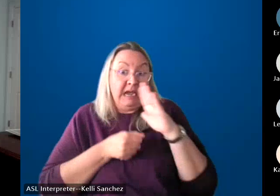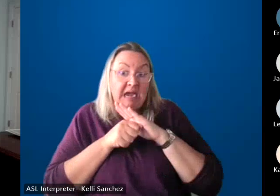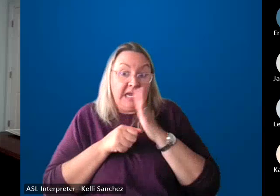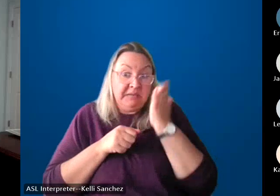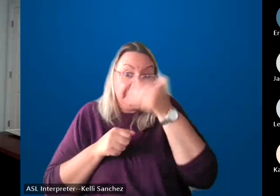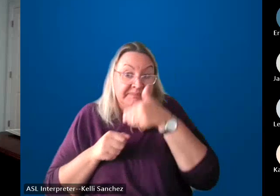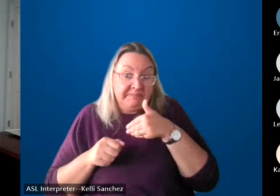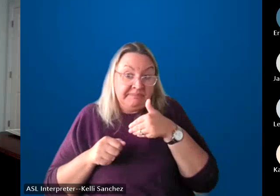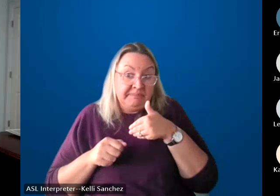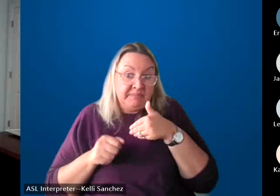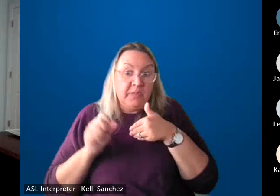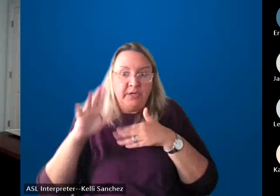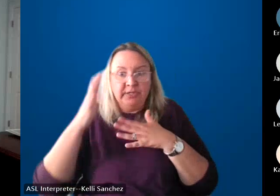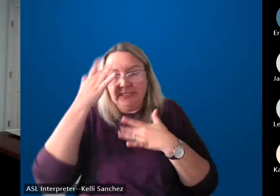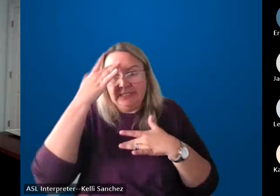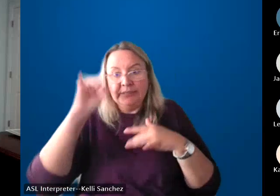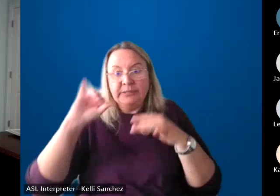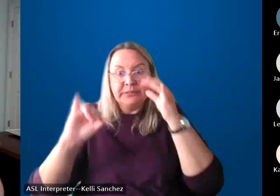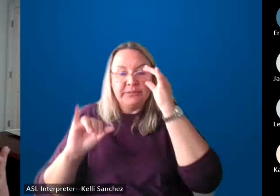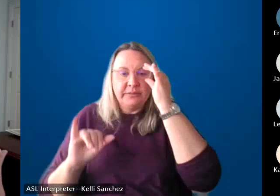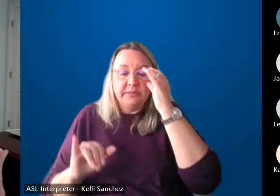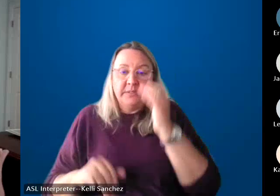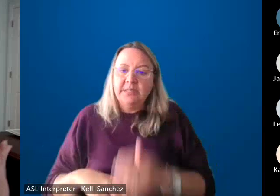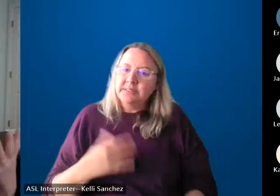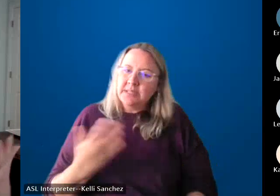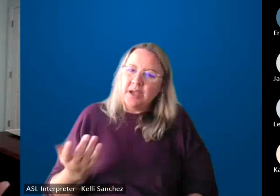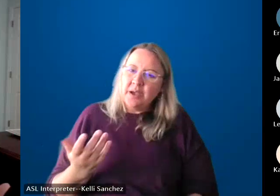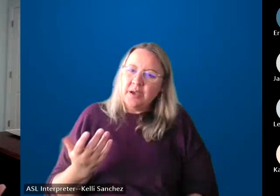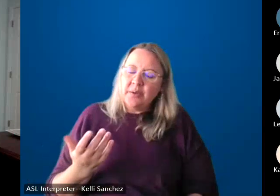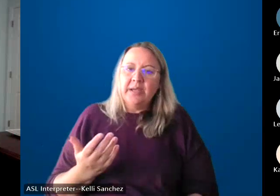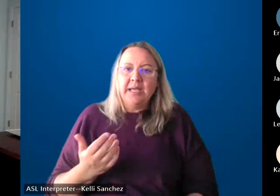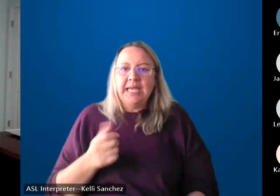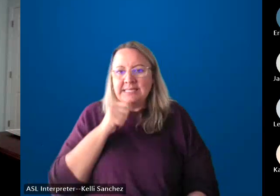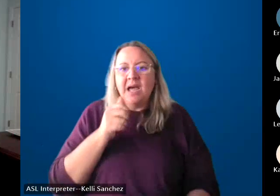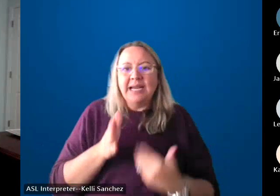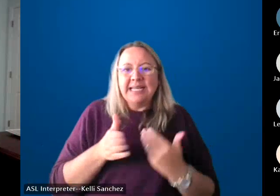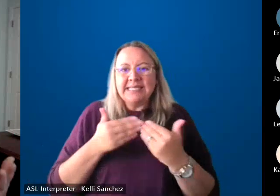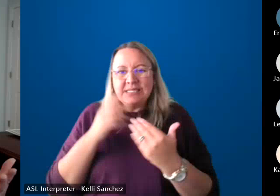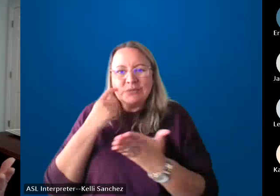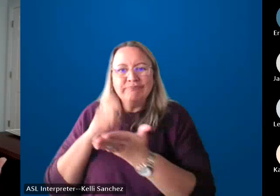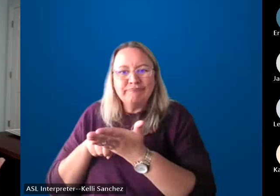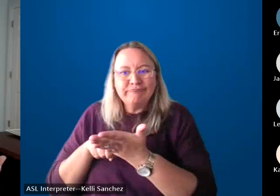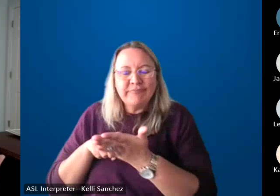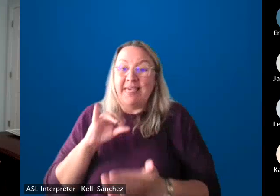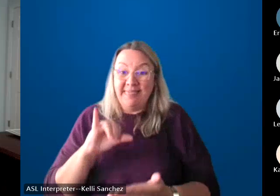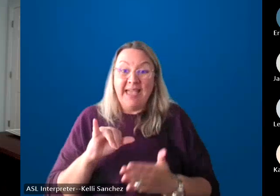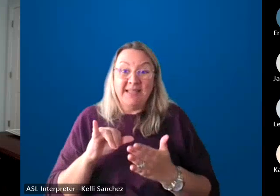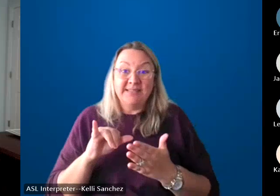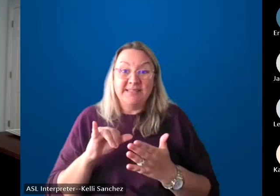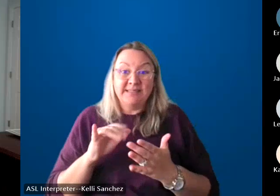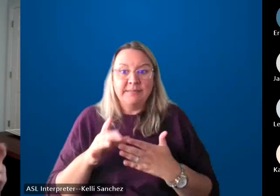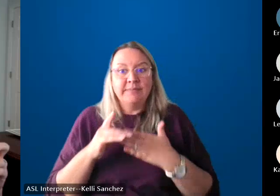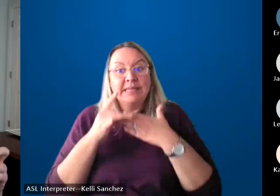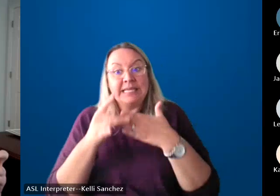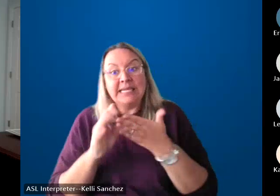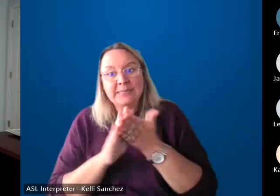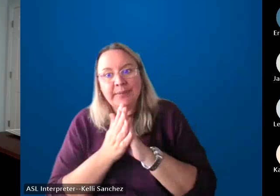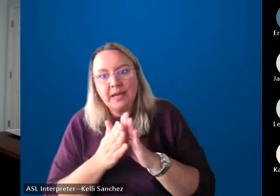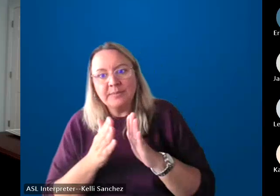right? So, it doesn't present right in front of people. And that a lot of time leads to some of